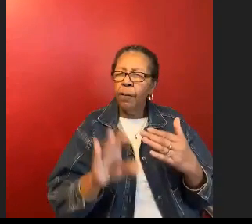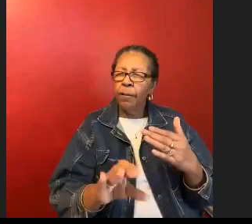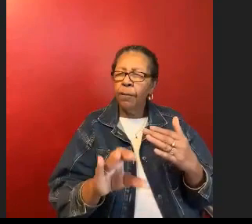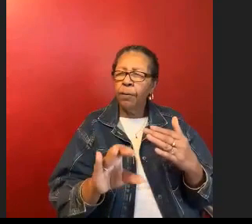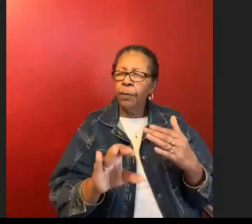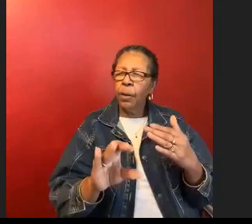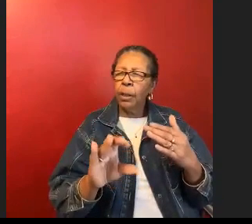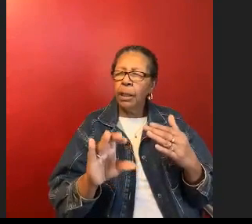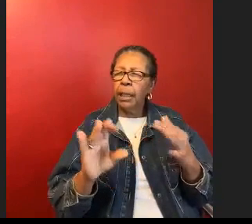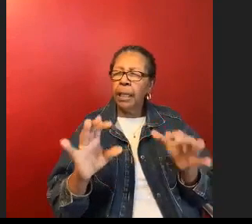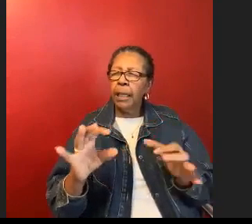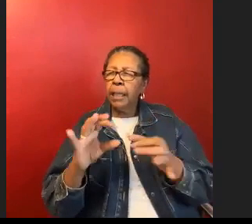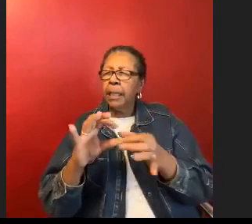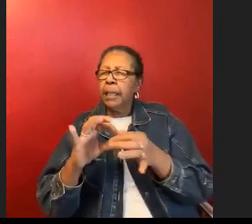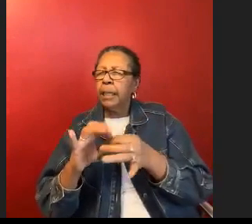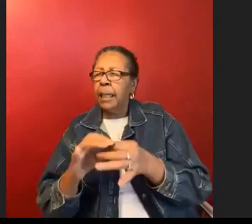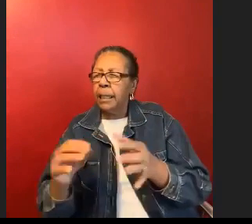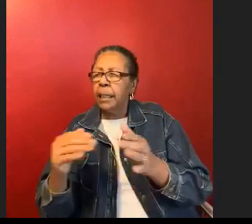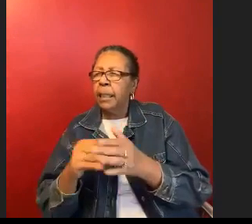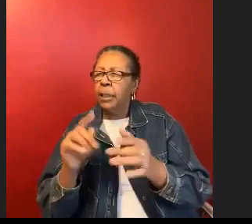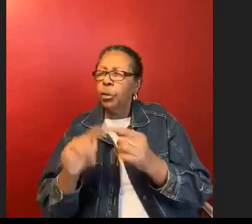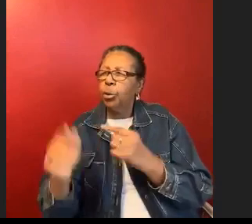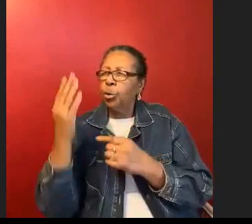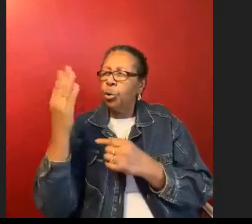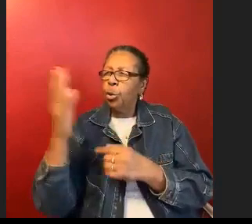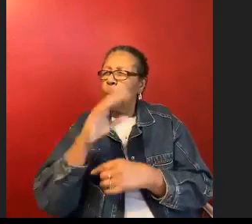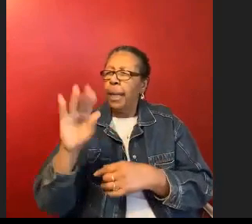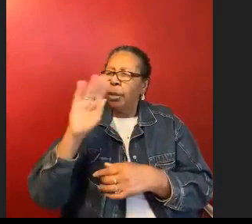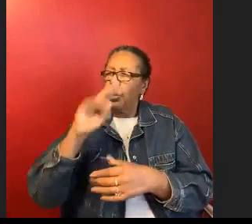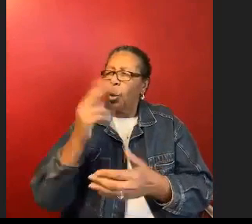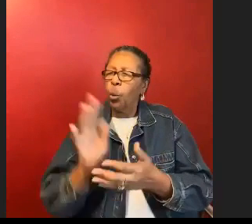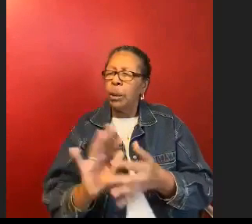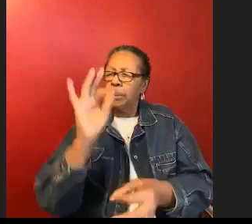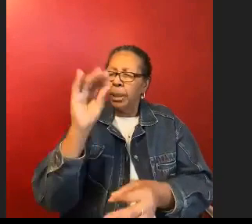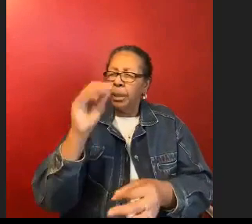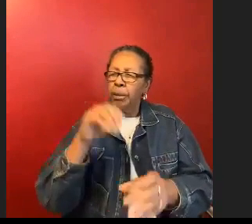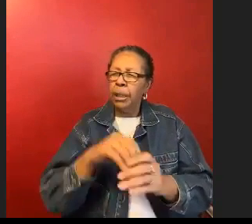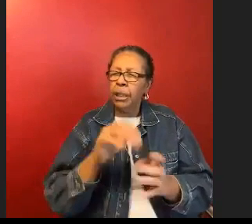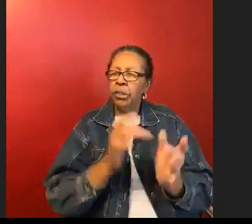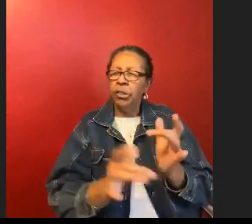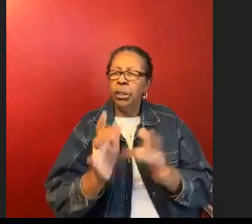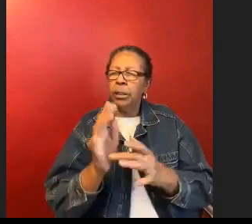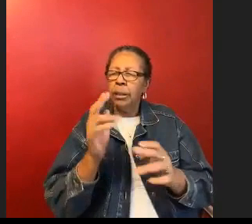you and your Holy Spirit. In Jesus' name, amen.